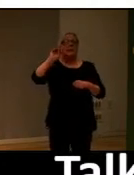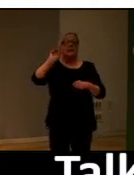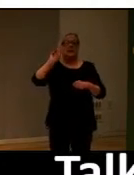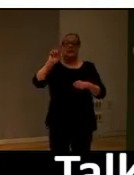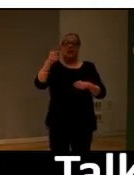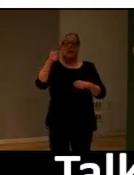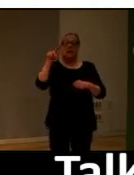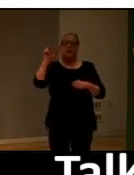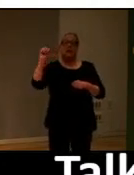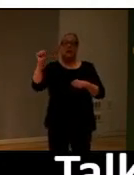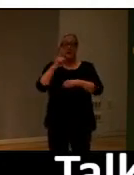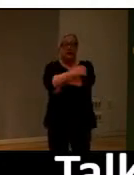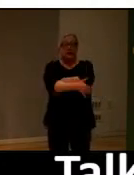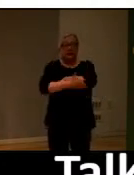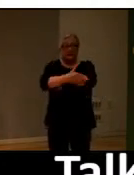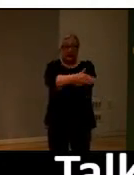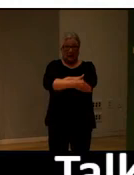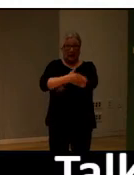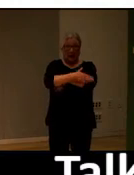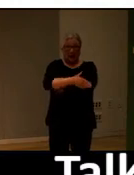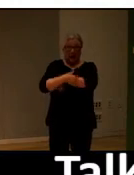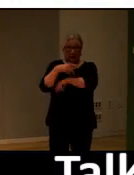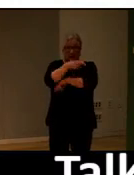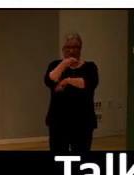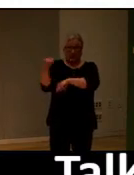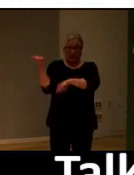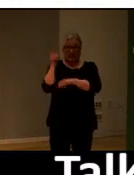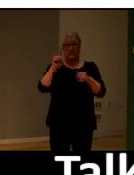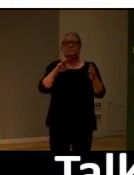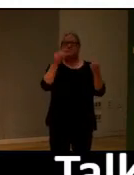33% discuss climate change occasionally.